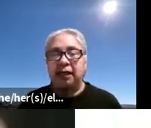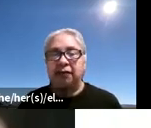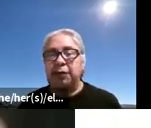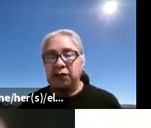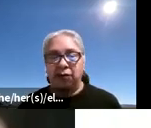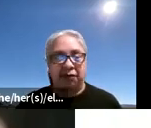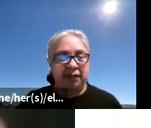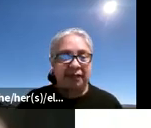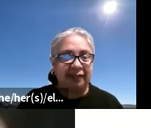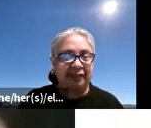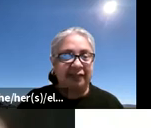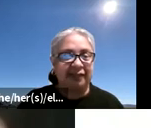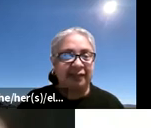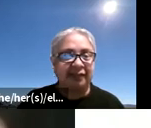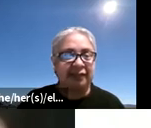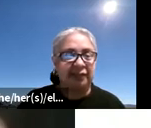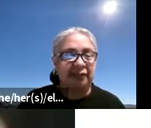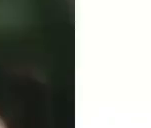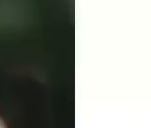ways of being grounded.